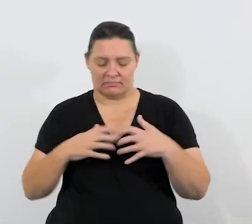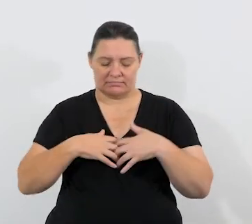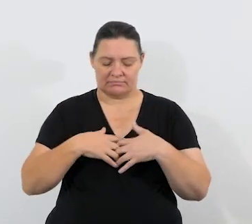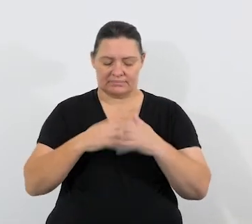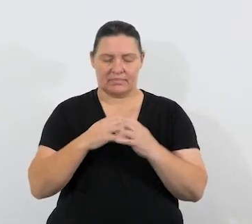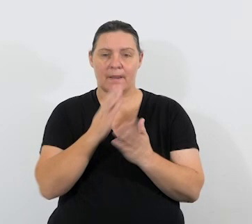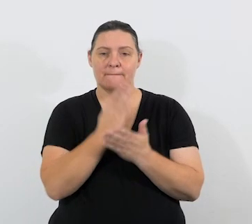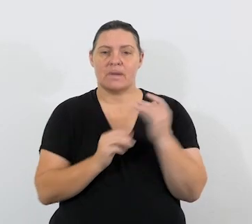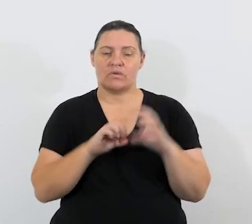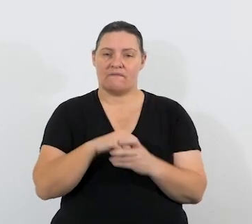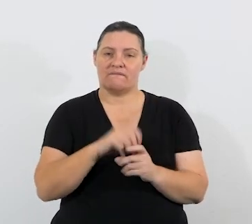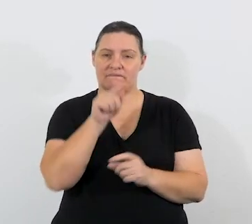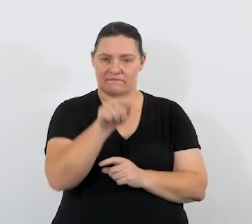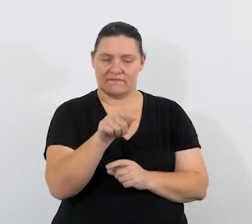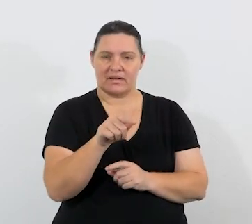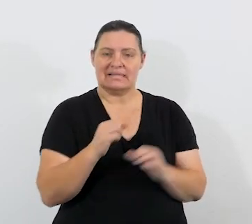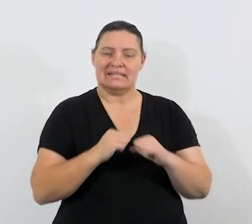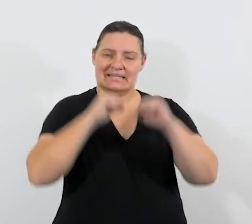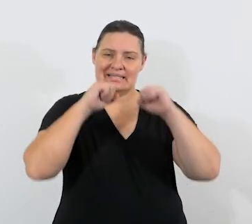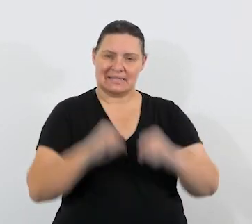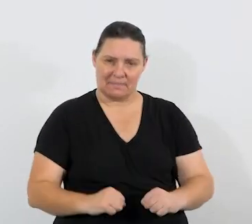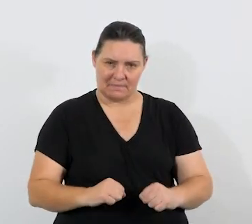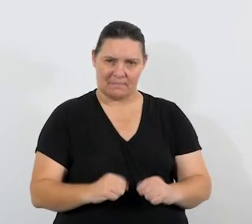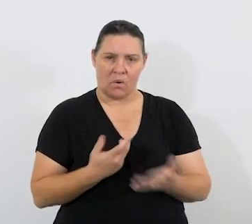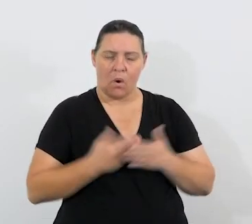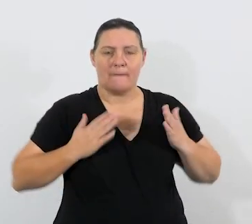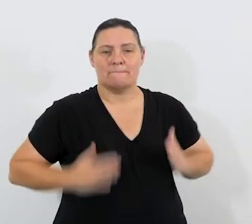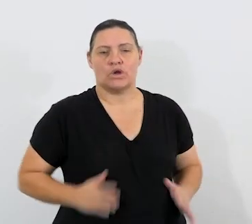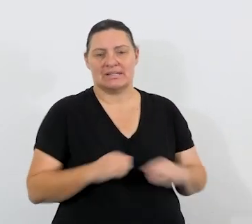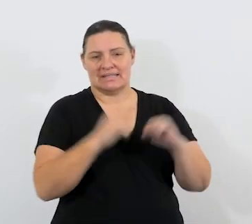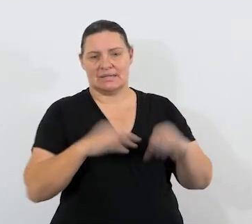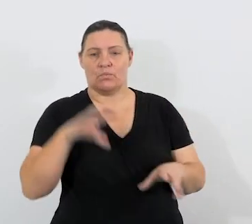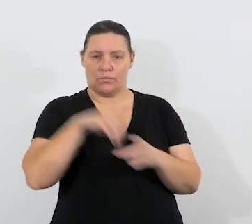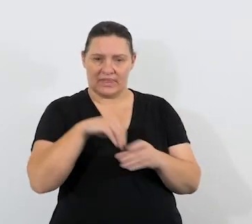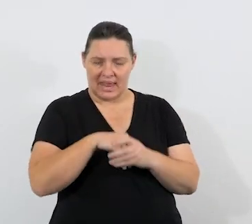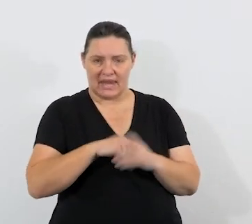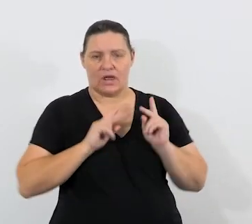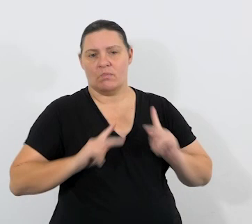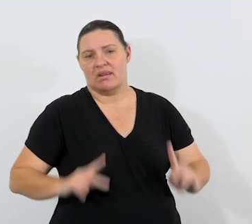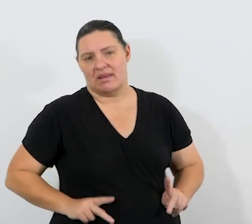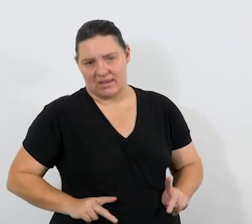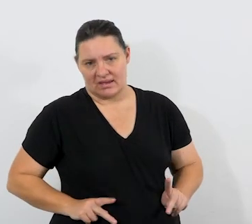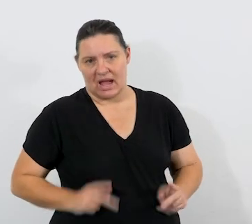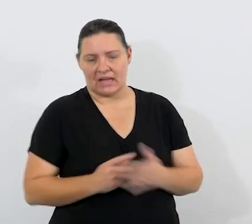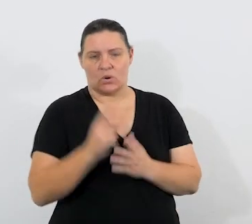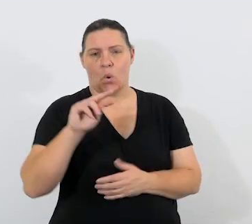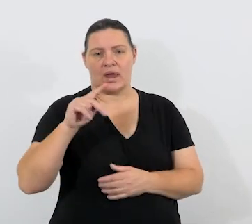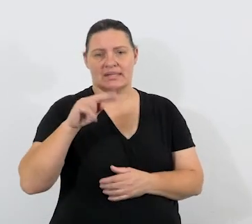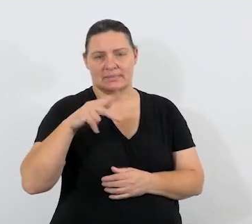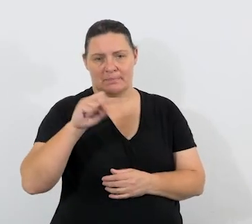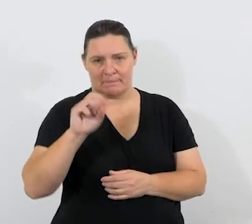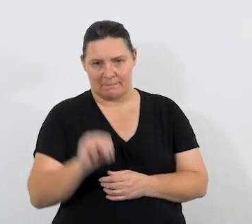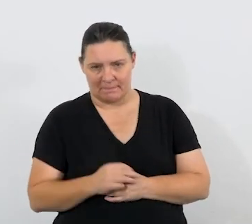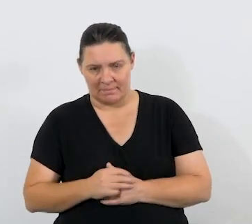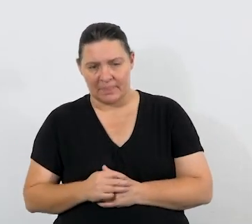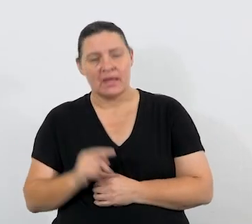then they will form part of the system or the body systems in your body as an organism, and that is